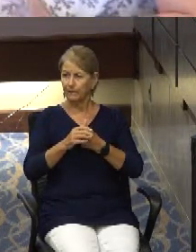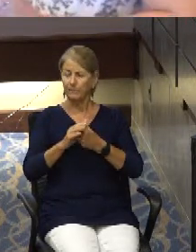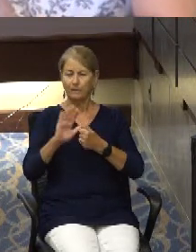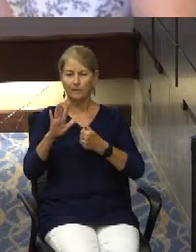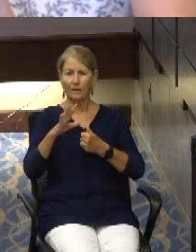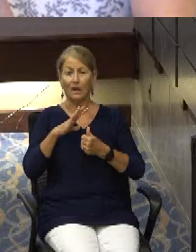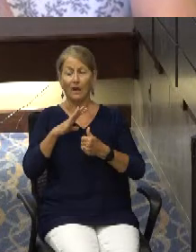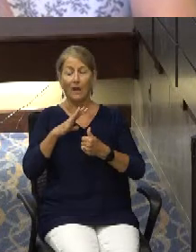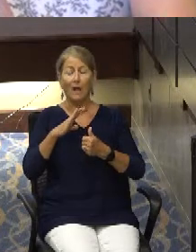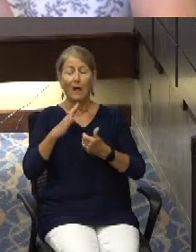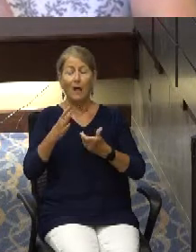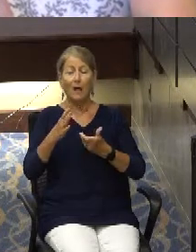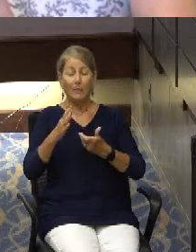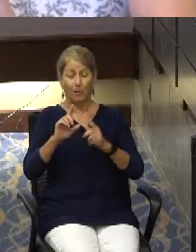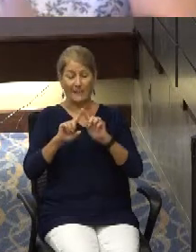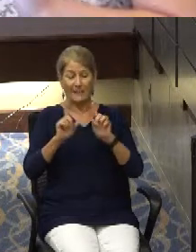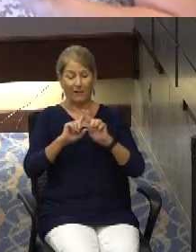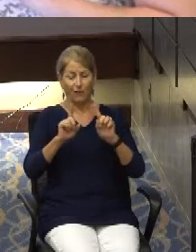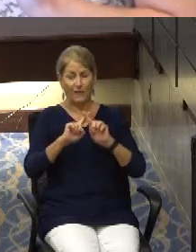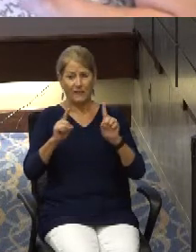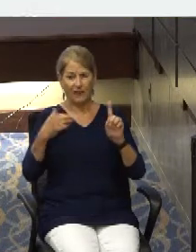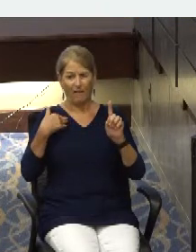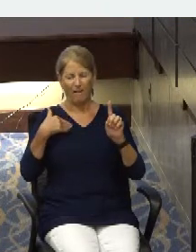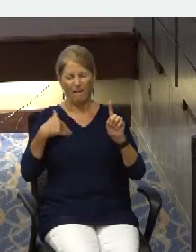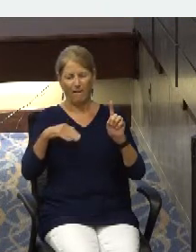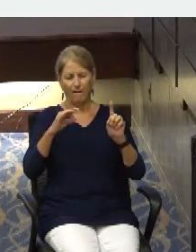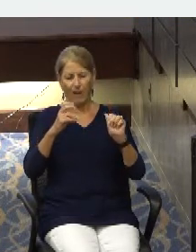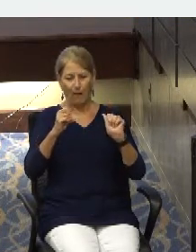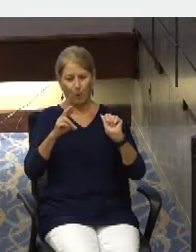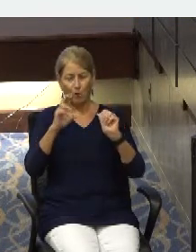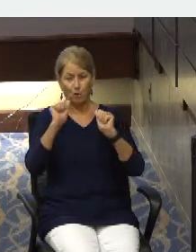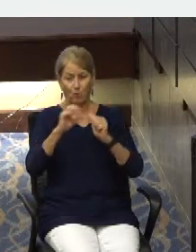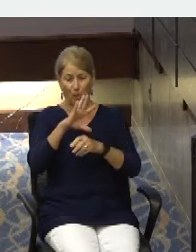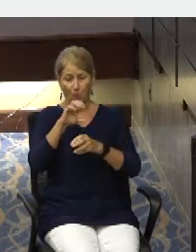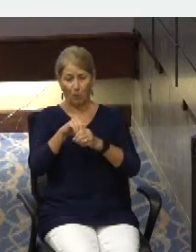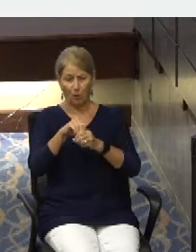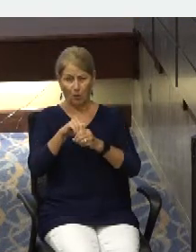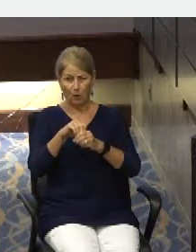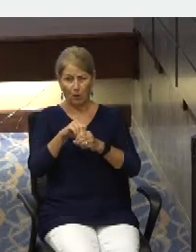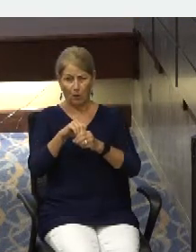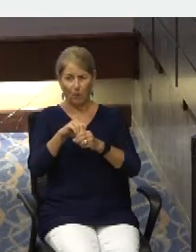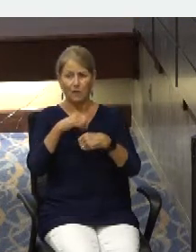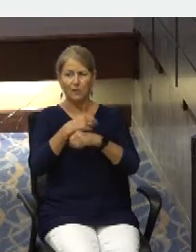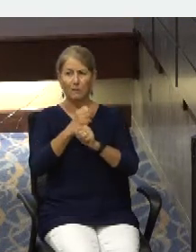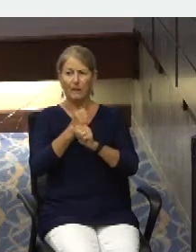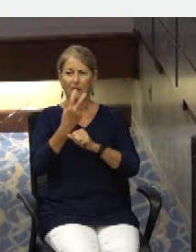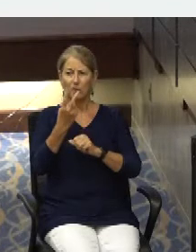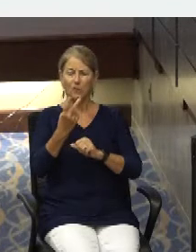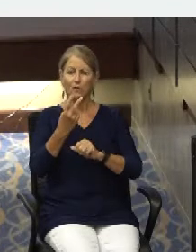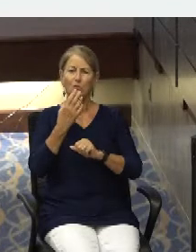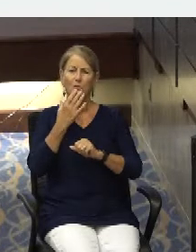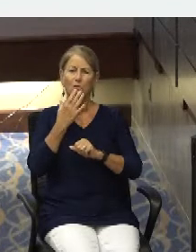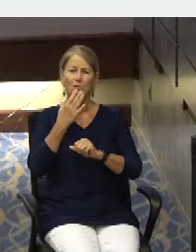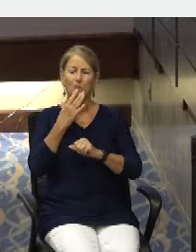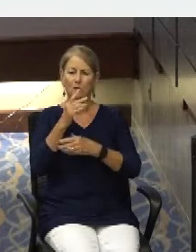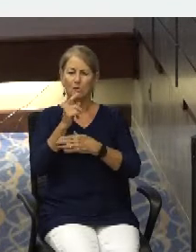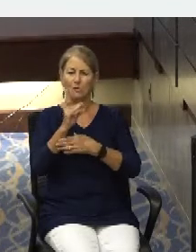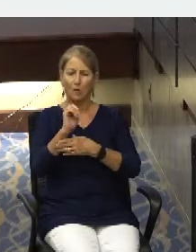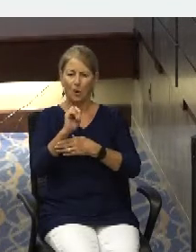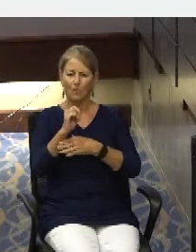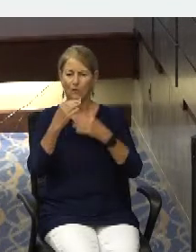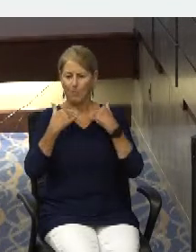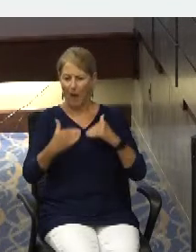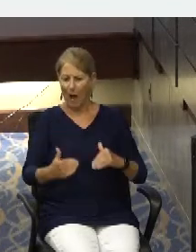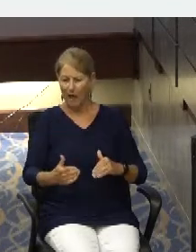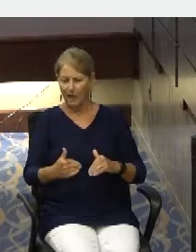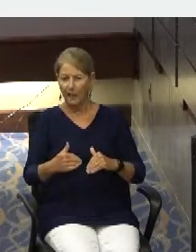Okay, there were different fibers that could be incorporated to make sort of a two-tone. She showed the body and the tusks of different